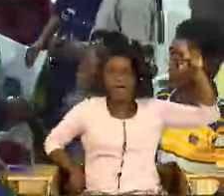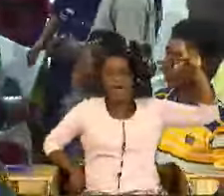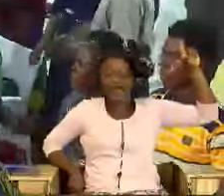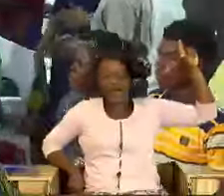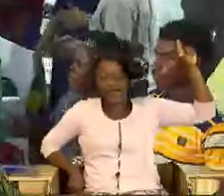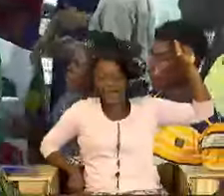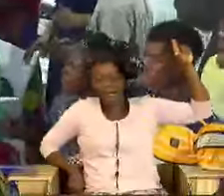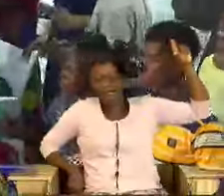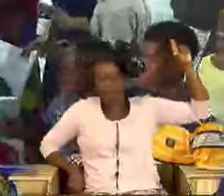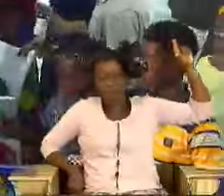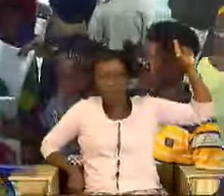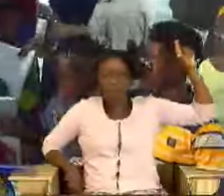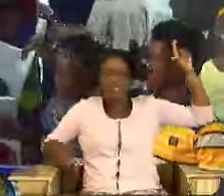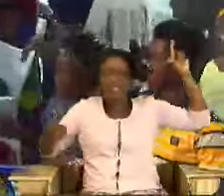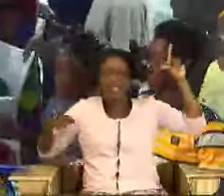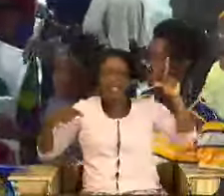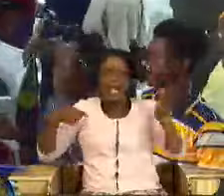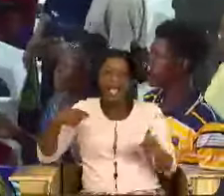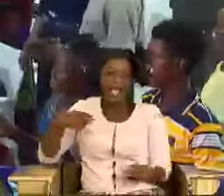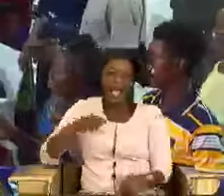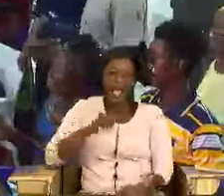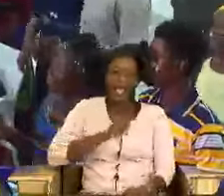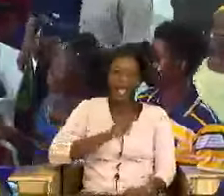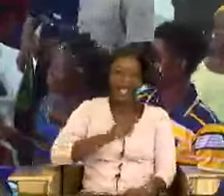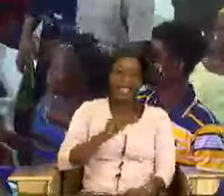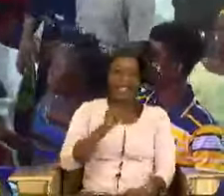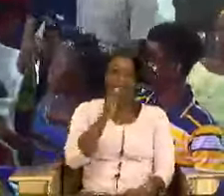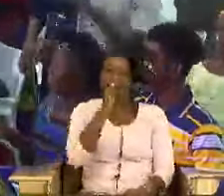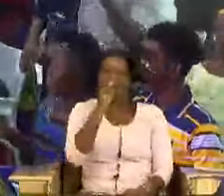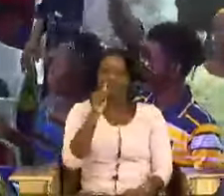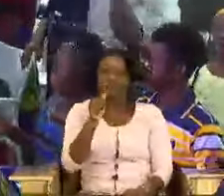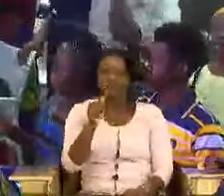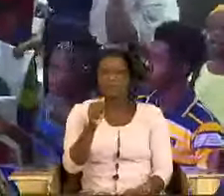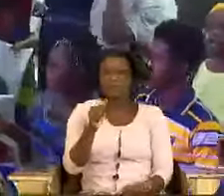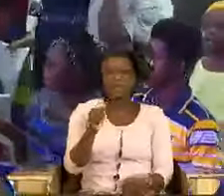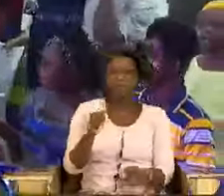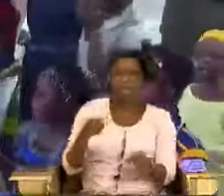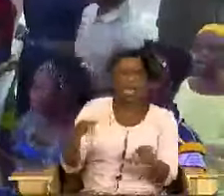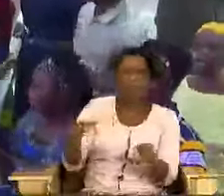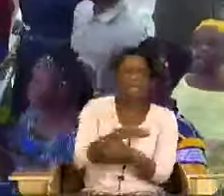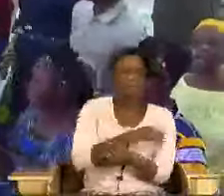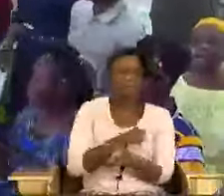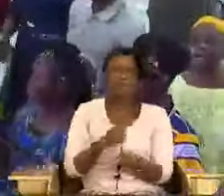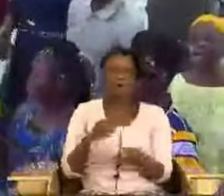Lord I am grateful oh